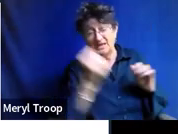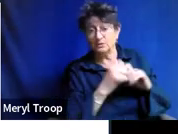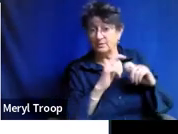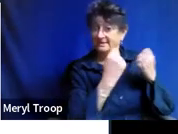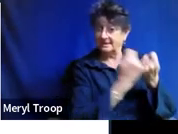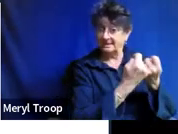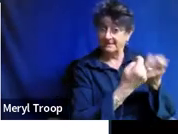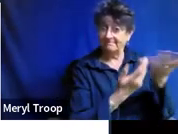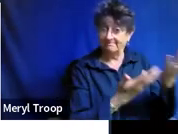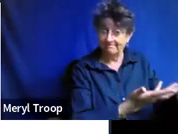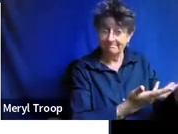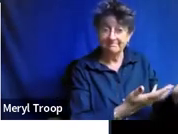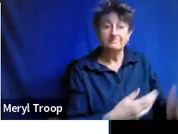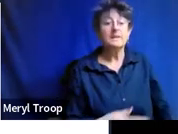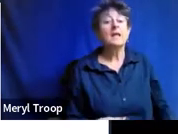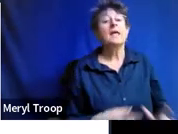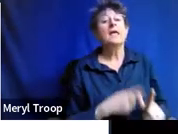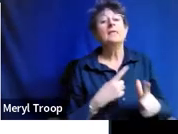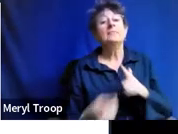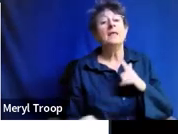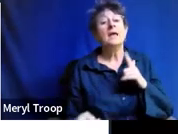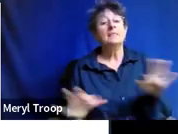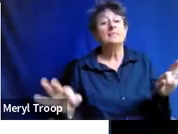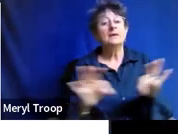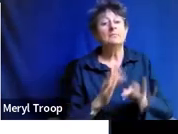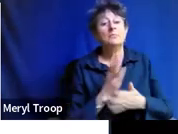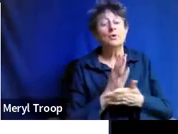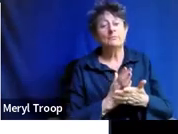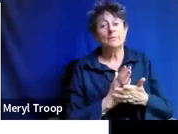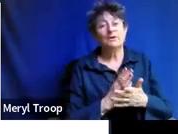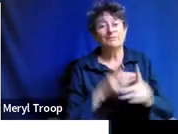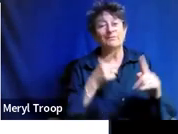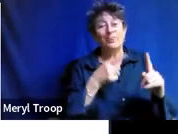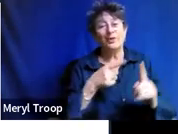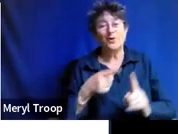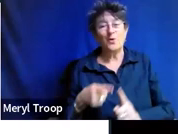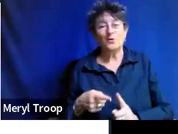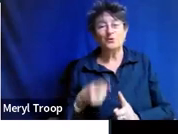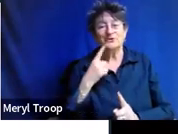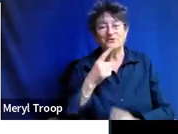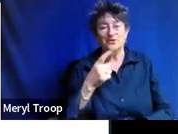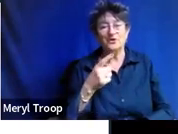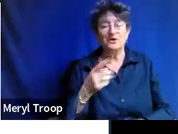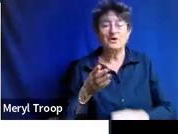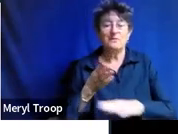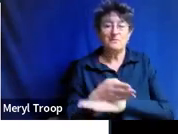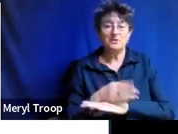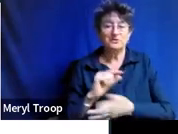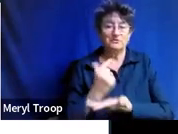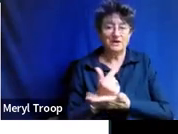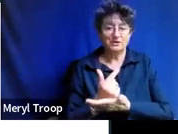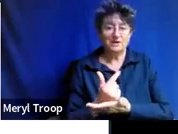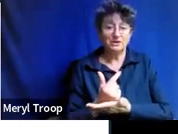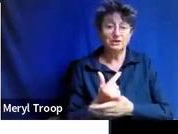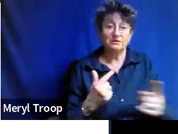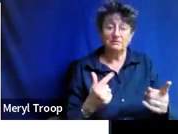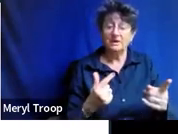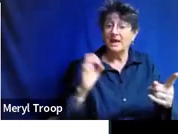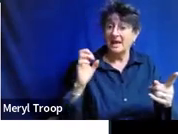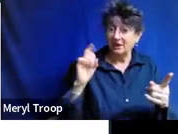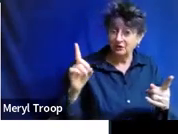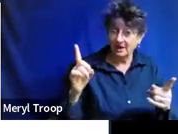And then the important part, the post-secondary goals. So they are broken up into education